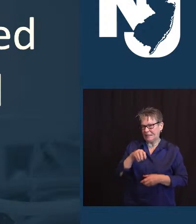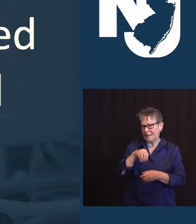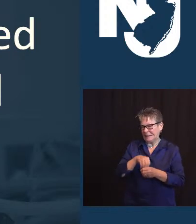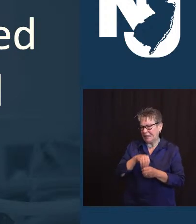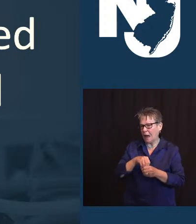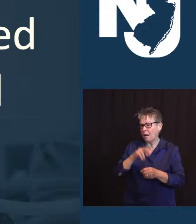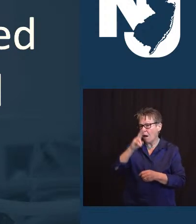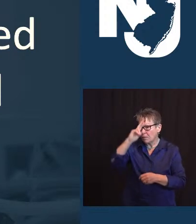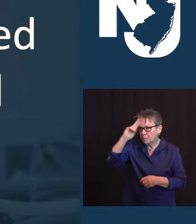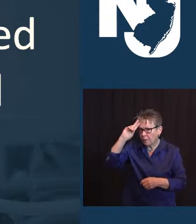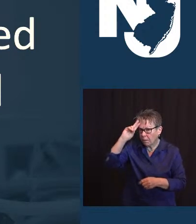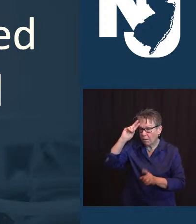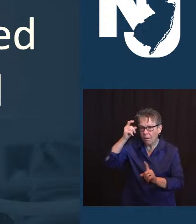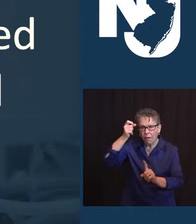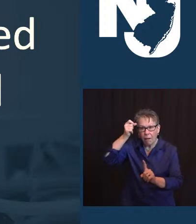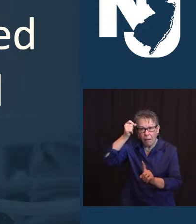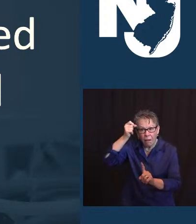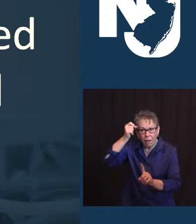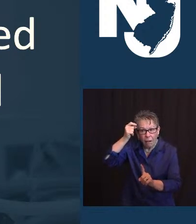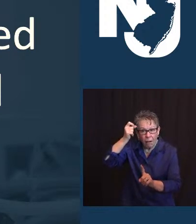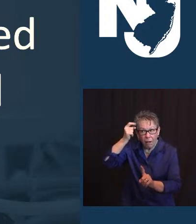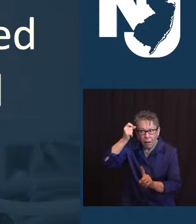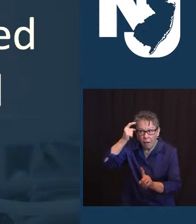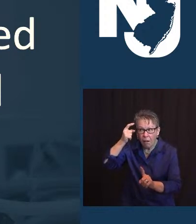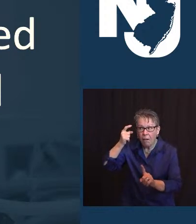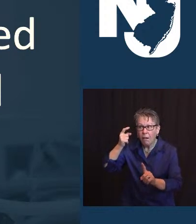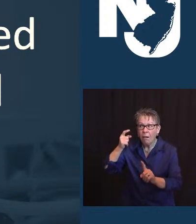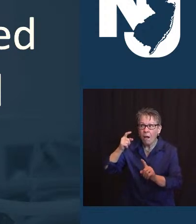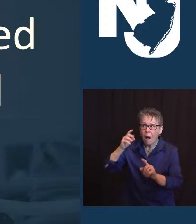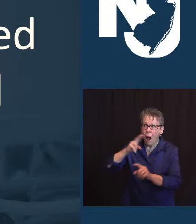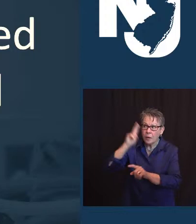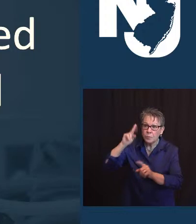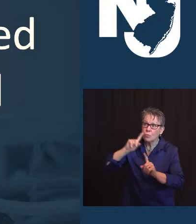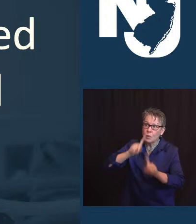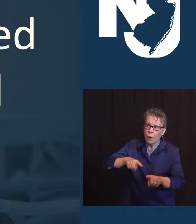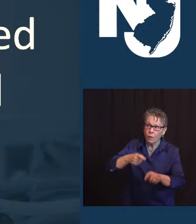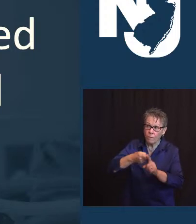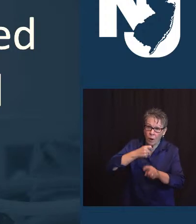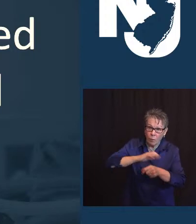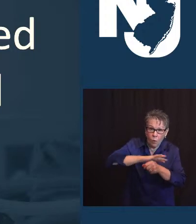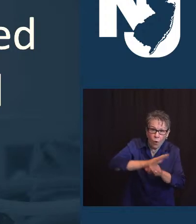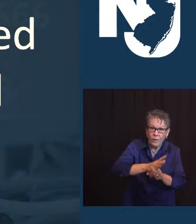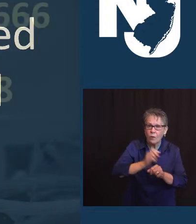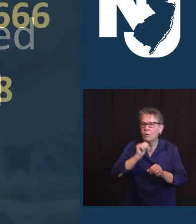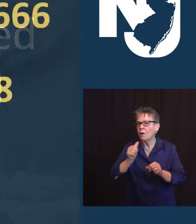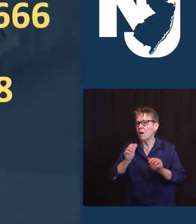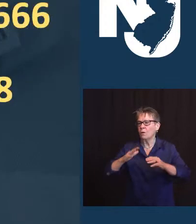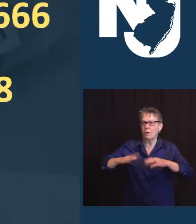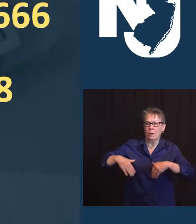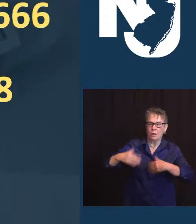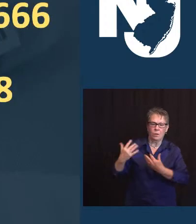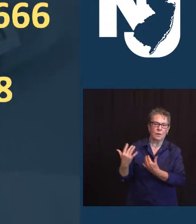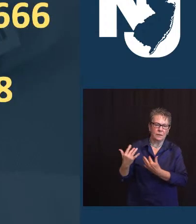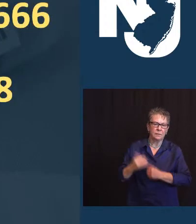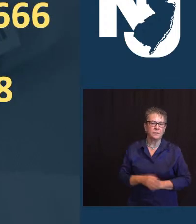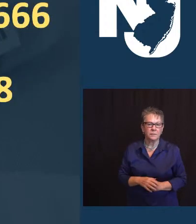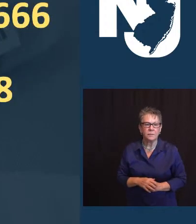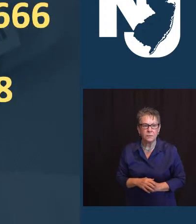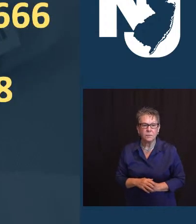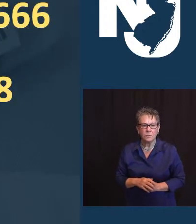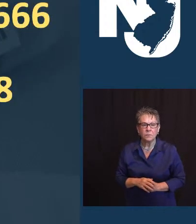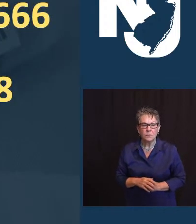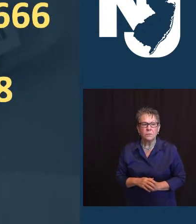oranges, 26 not yet to be confirmed fatalities. We are reporting, however, with the heaviest of